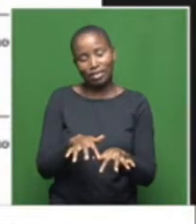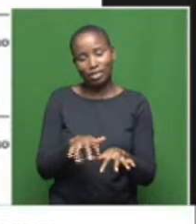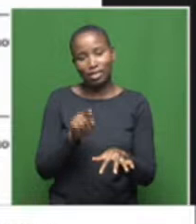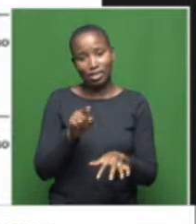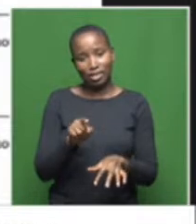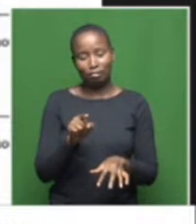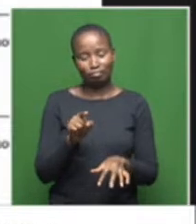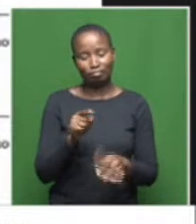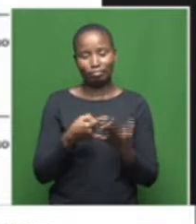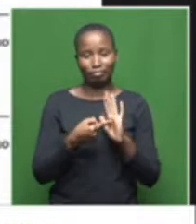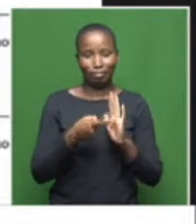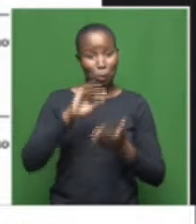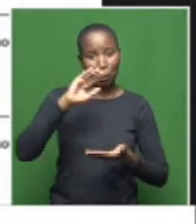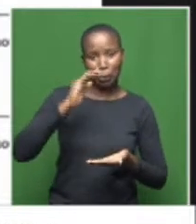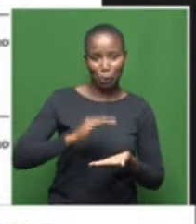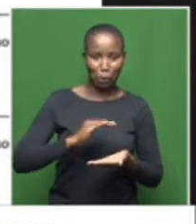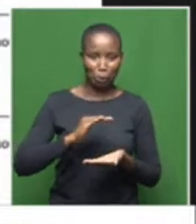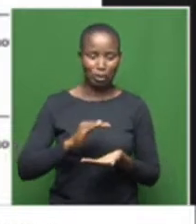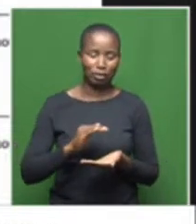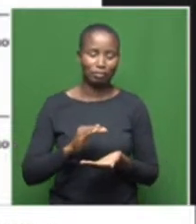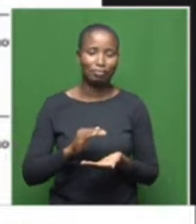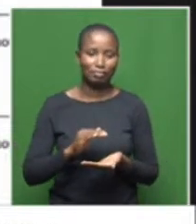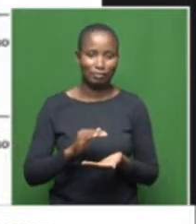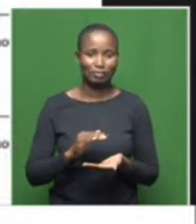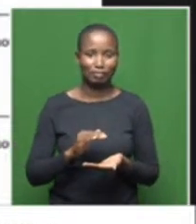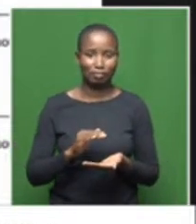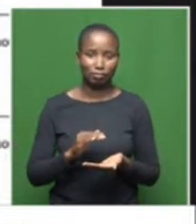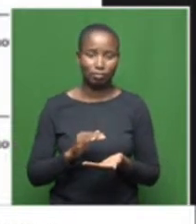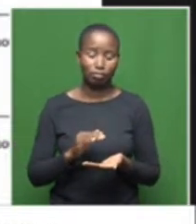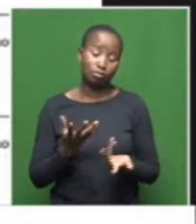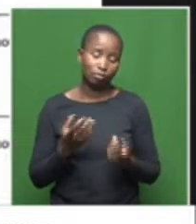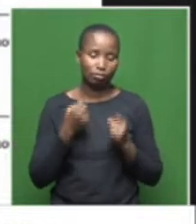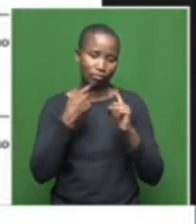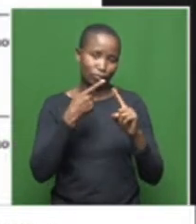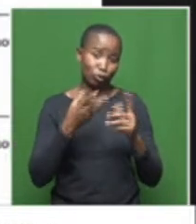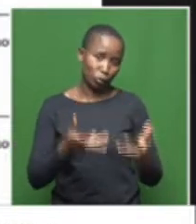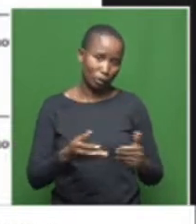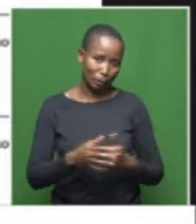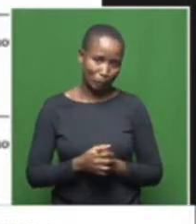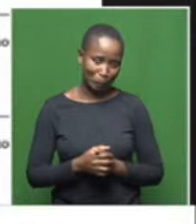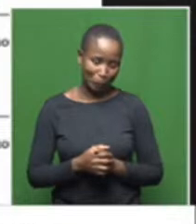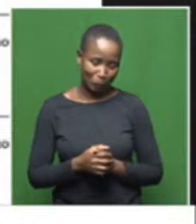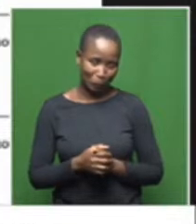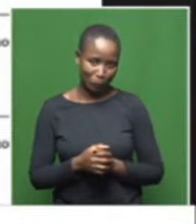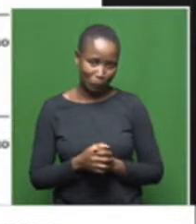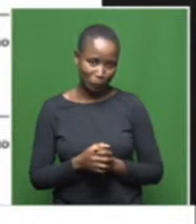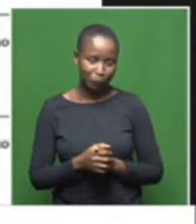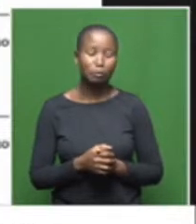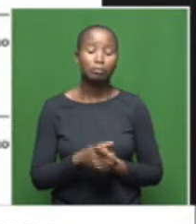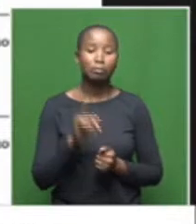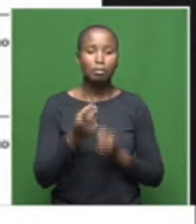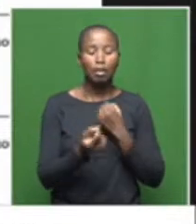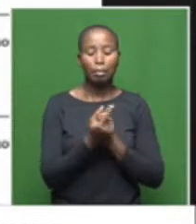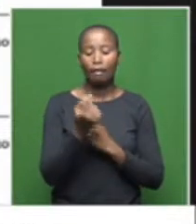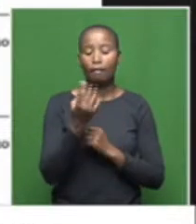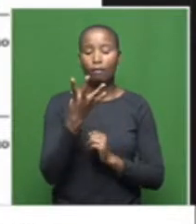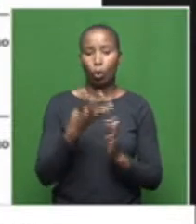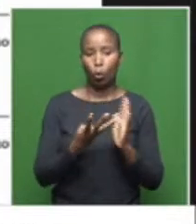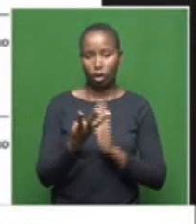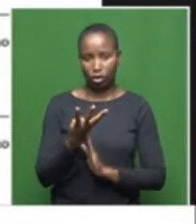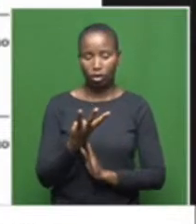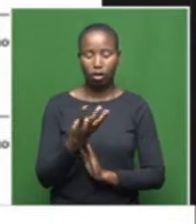and decline to what we had hoped for. This has resulted in the last 4 weeks a